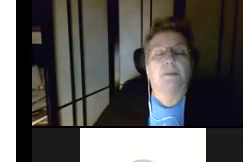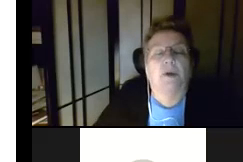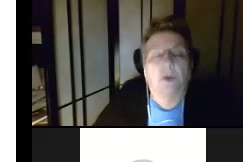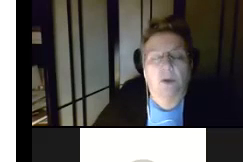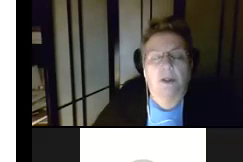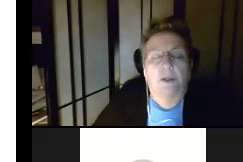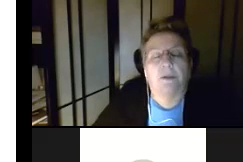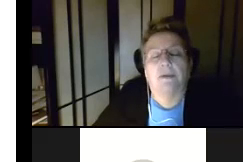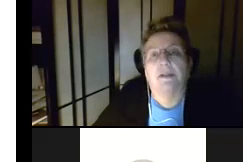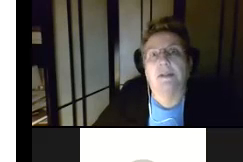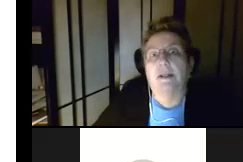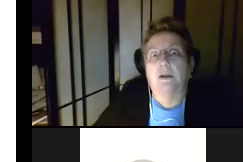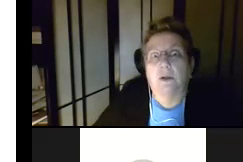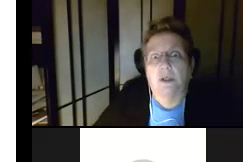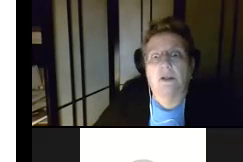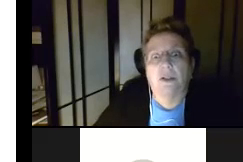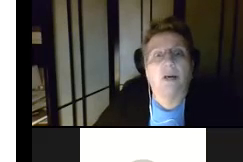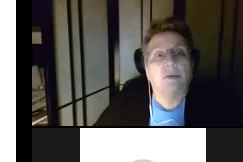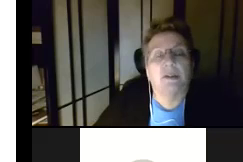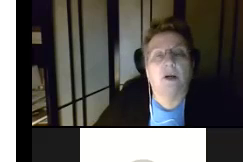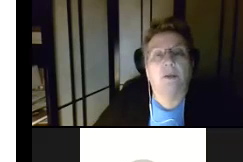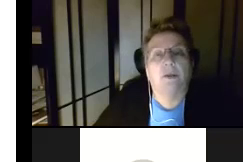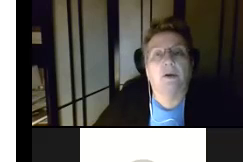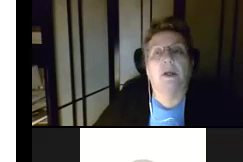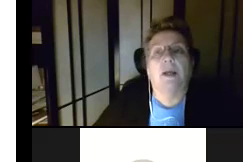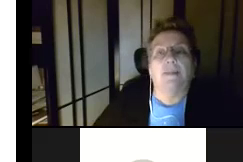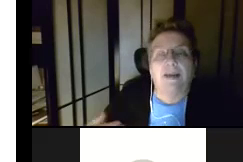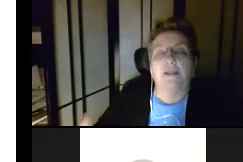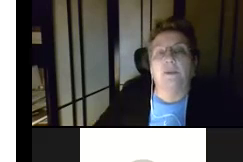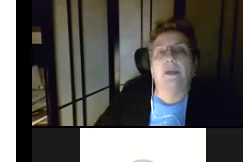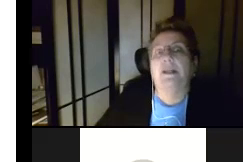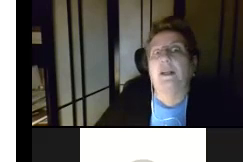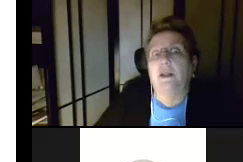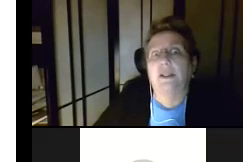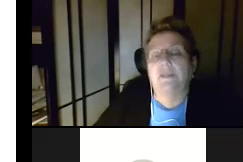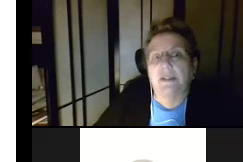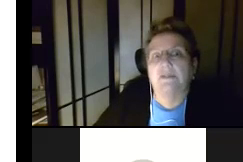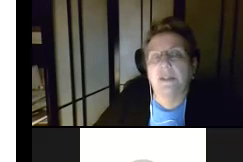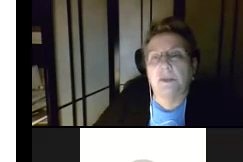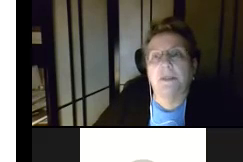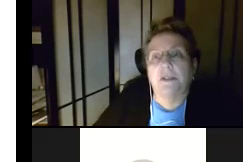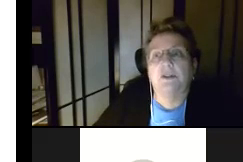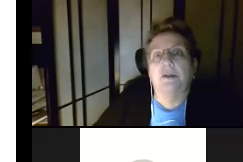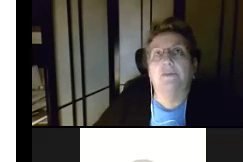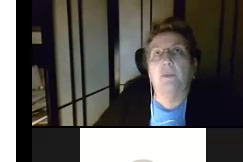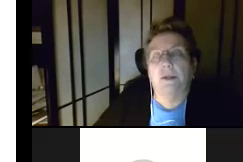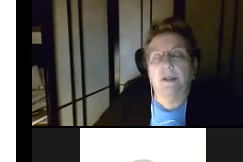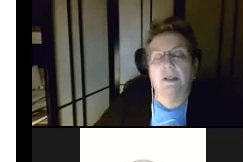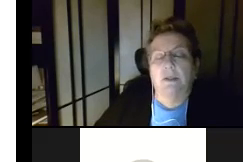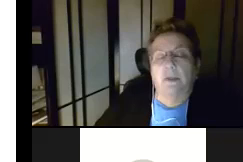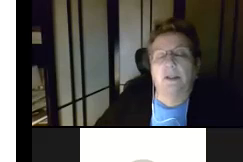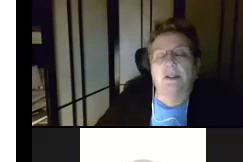that spoke earlier. It said her adult child was at home with her. That's what we need to know to give us the visible picture of